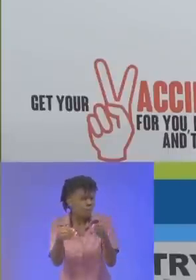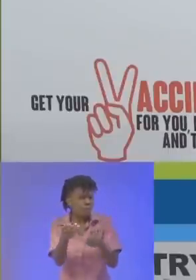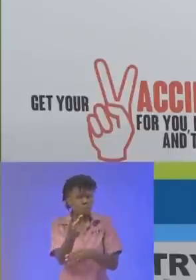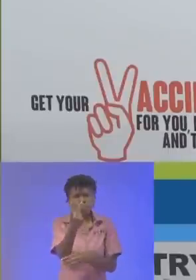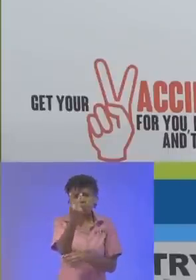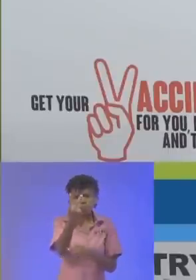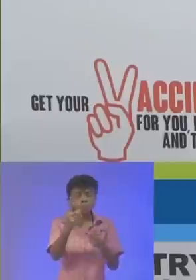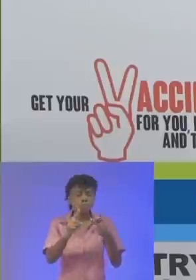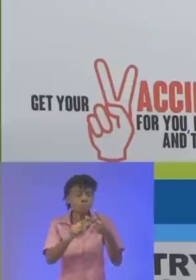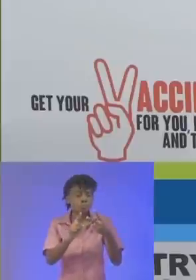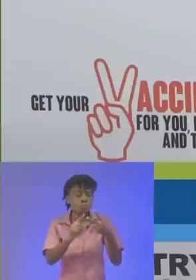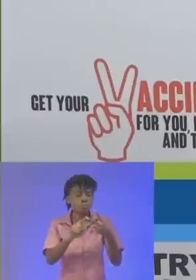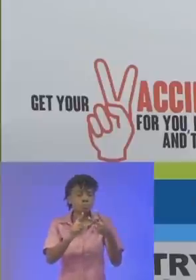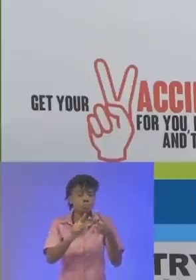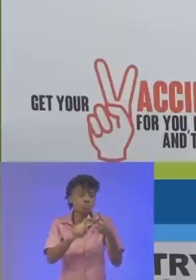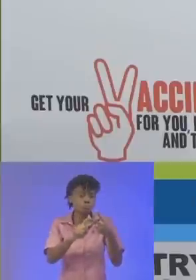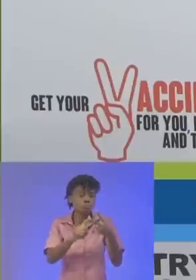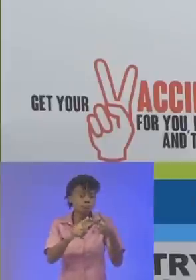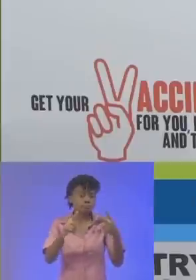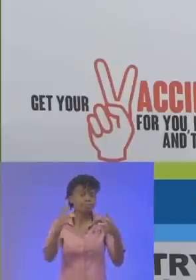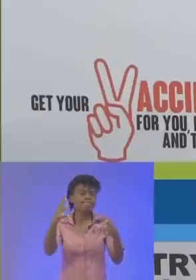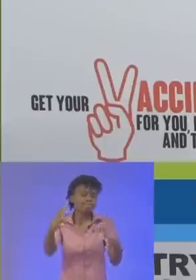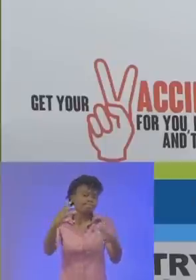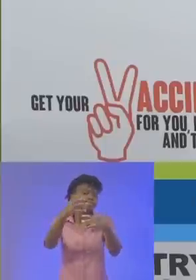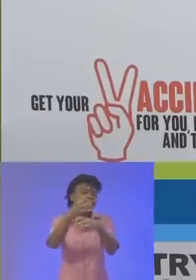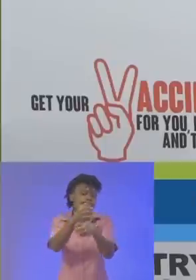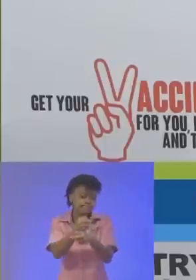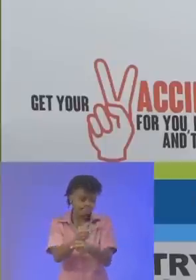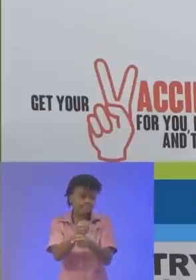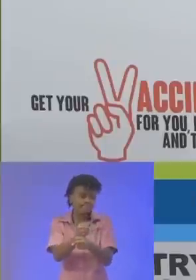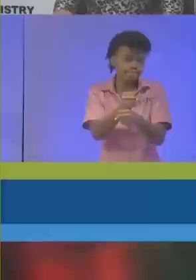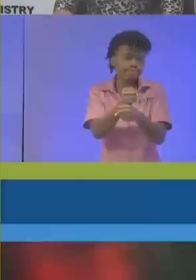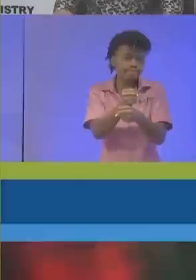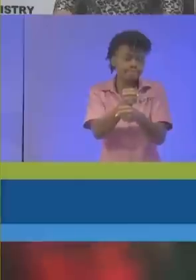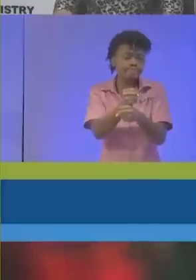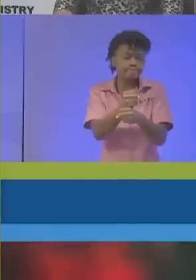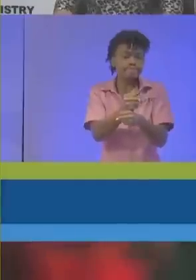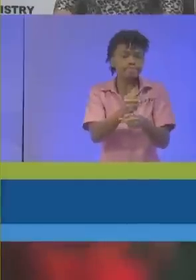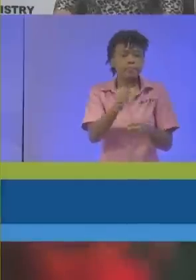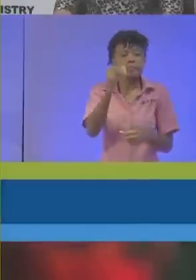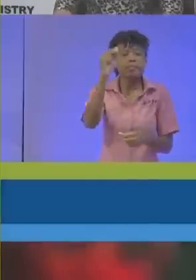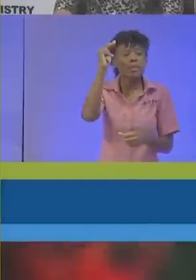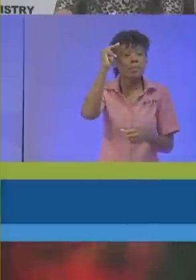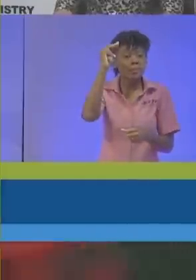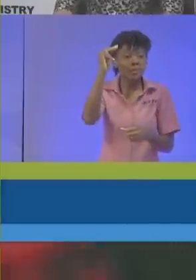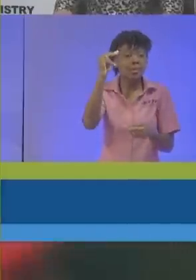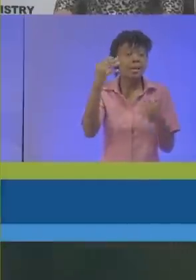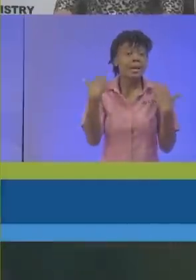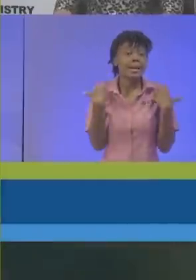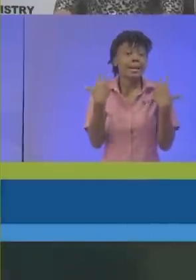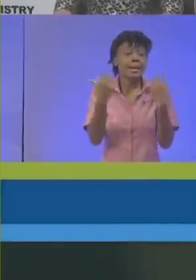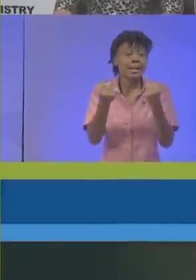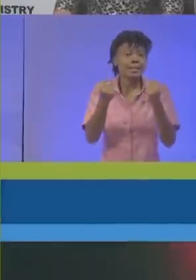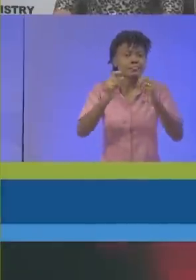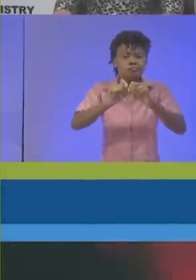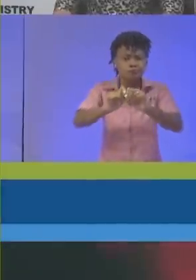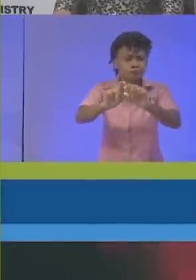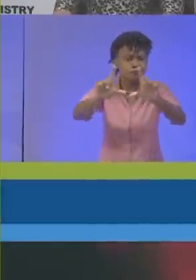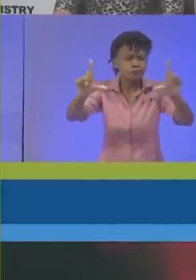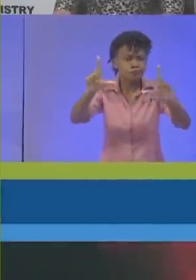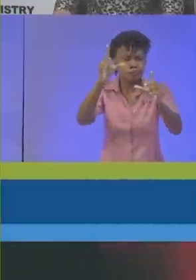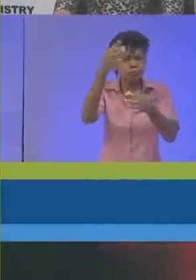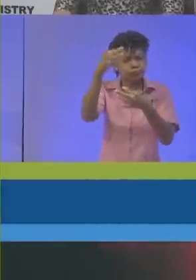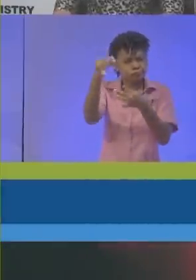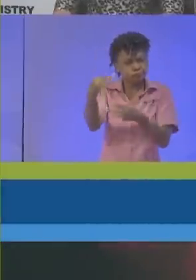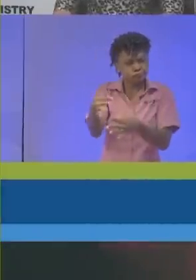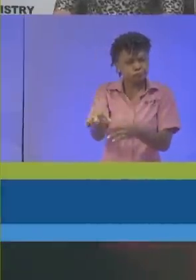Firstly, I will provide a summary of the Ministry of Health's dashboard number 997 as of the 11th of